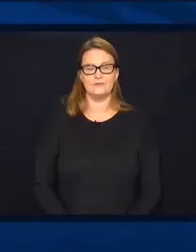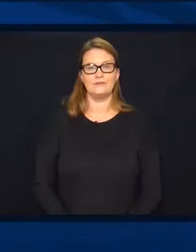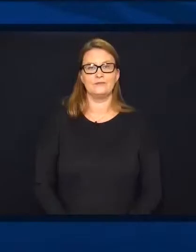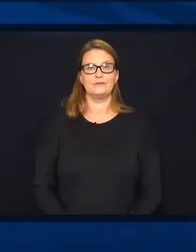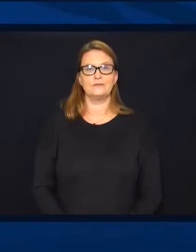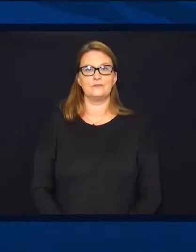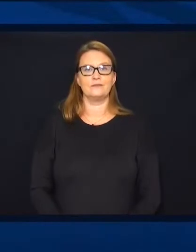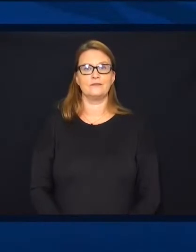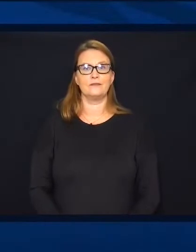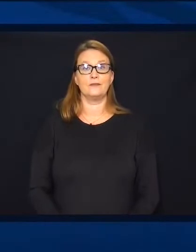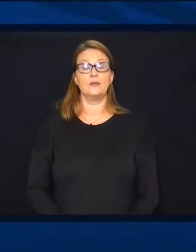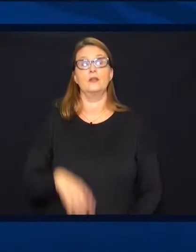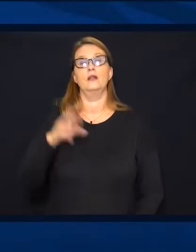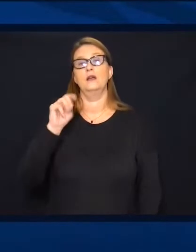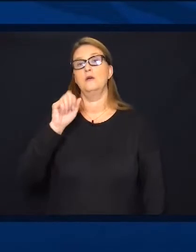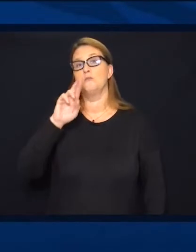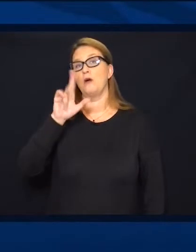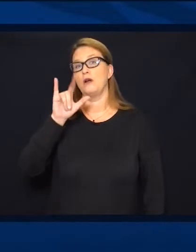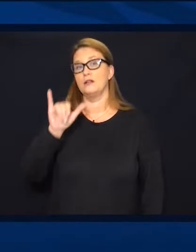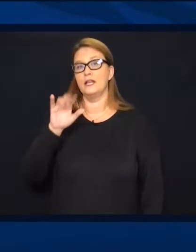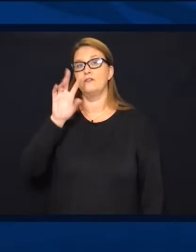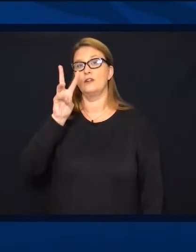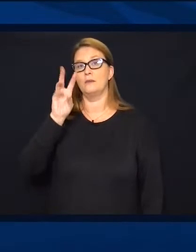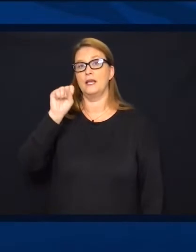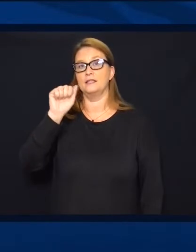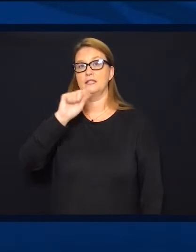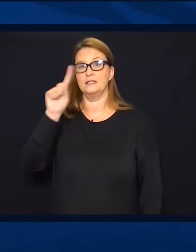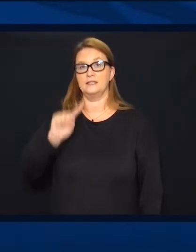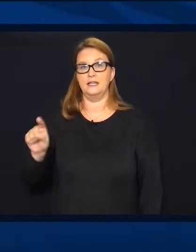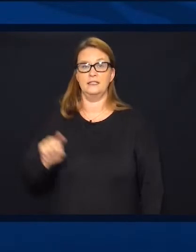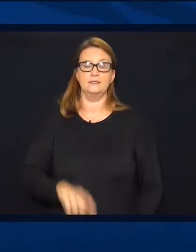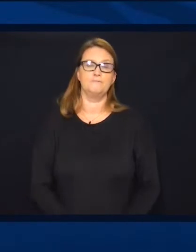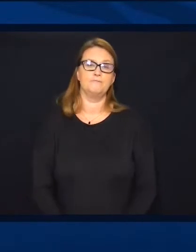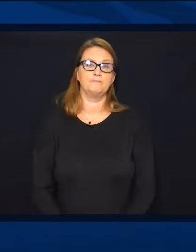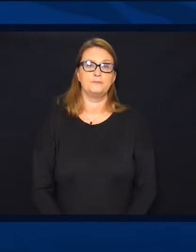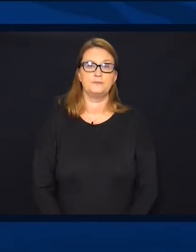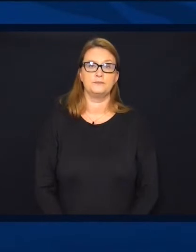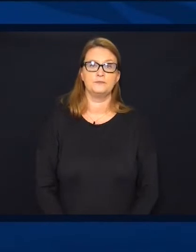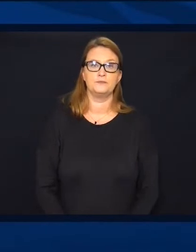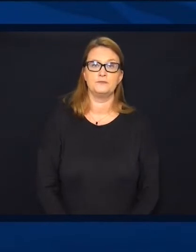All right, thank you, Aaron. Next, we'll go to Marley Pinchak with WSAZ.